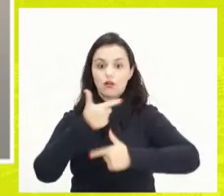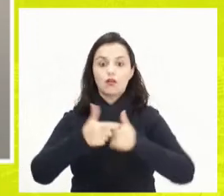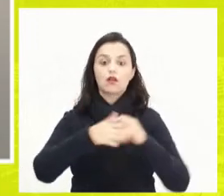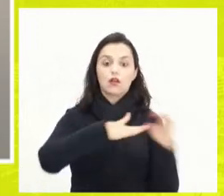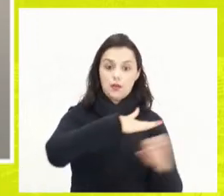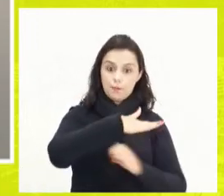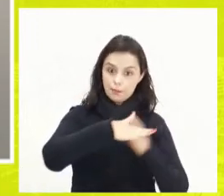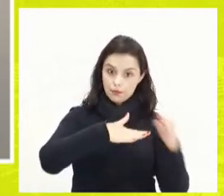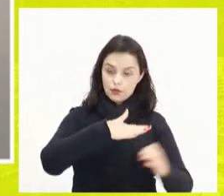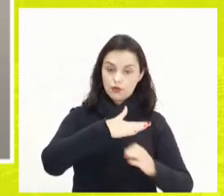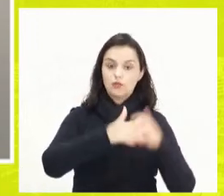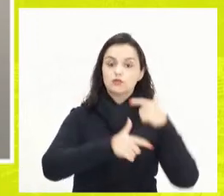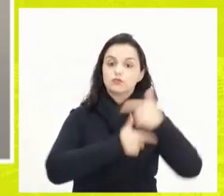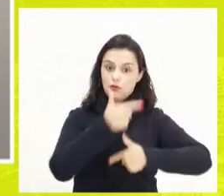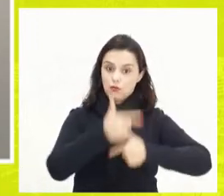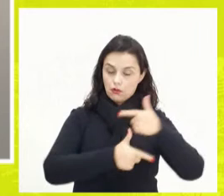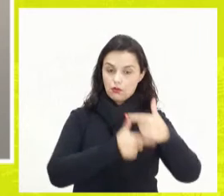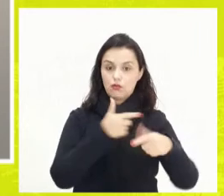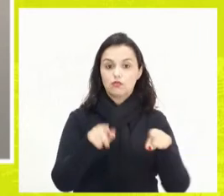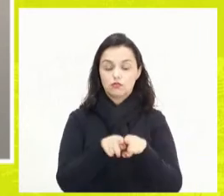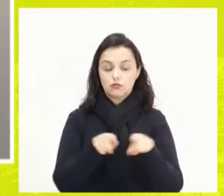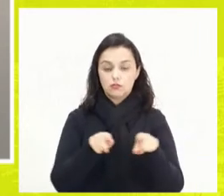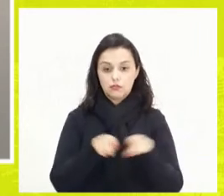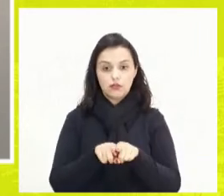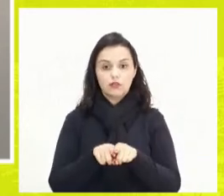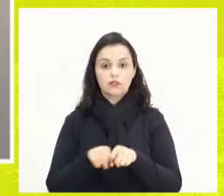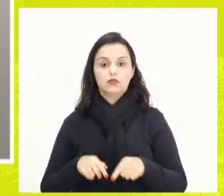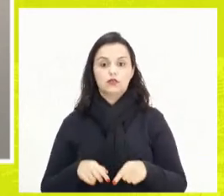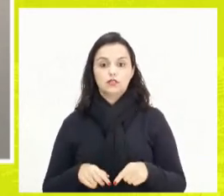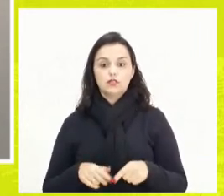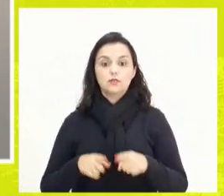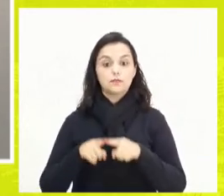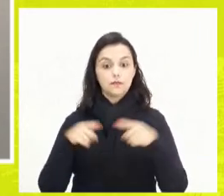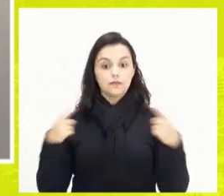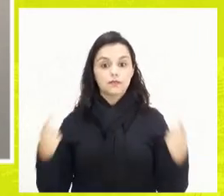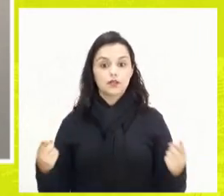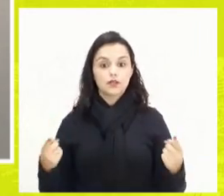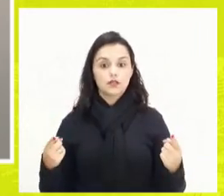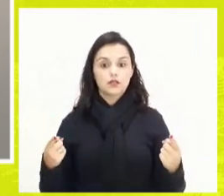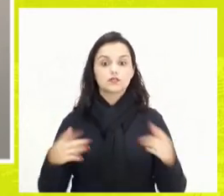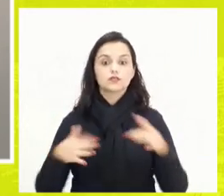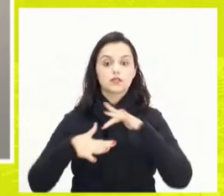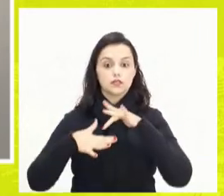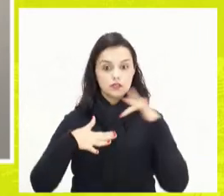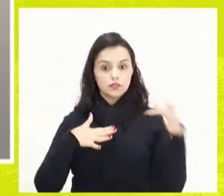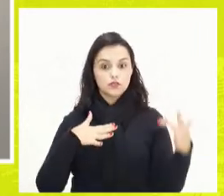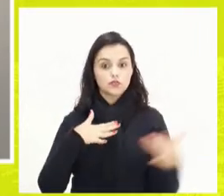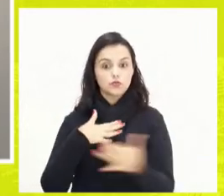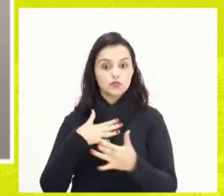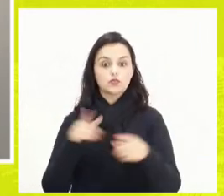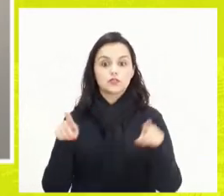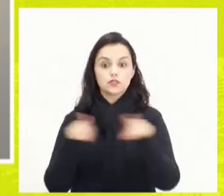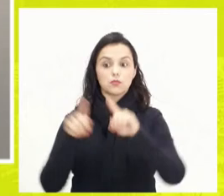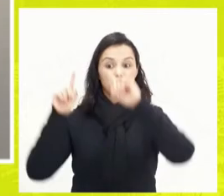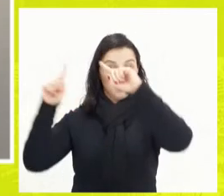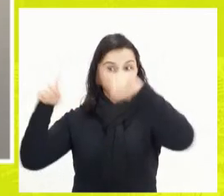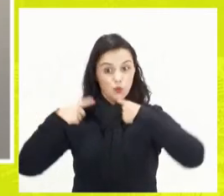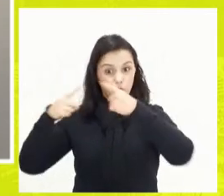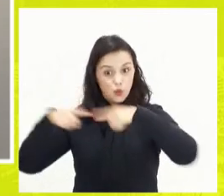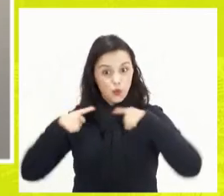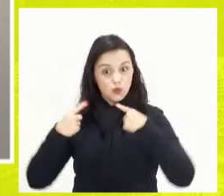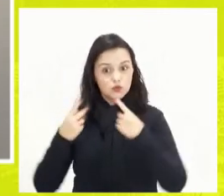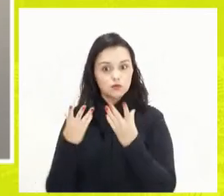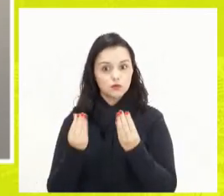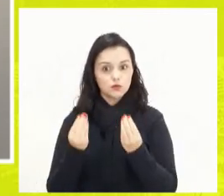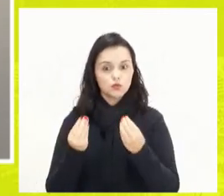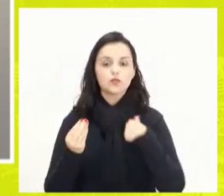companies use social media to promote their work and the work of their journalists but it's through this means that a lot of attacks